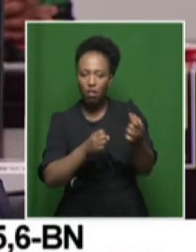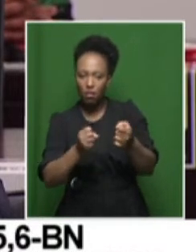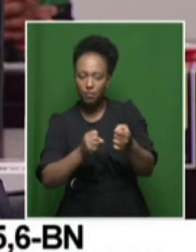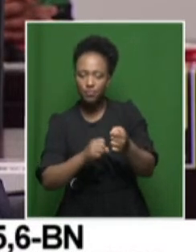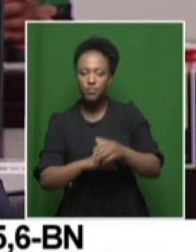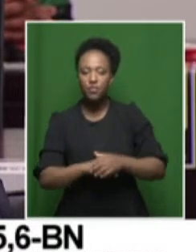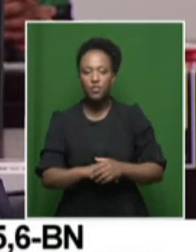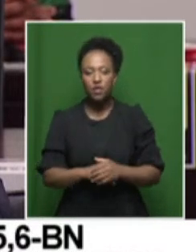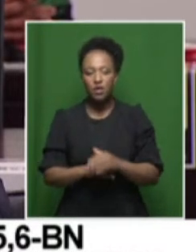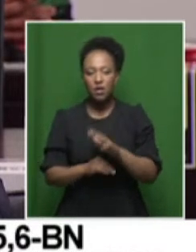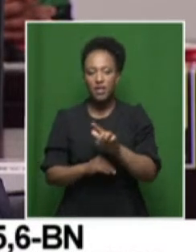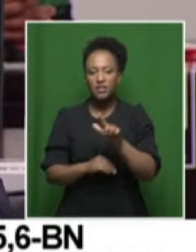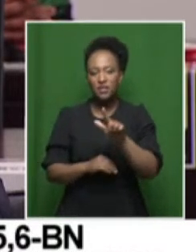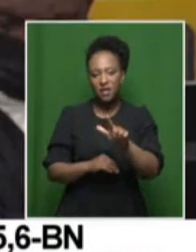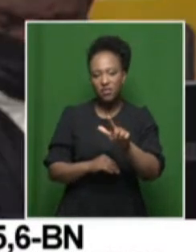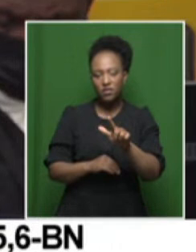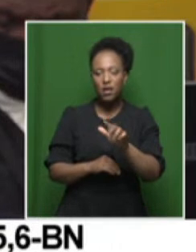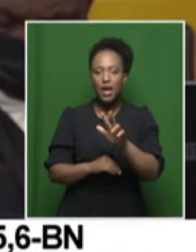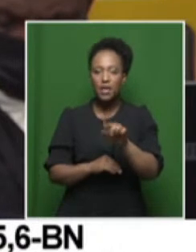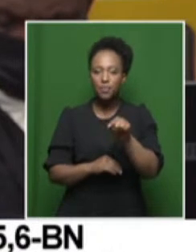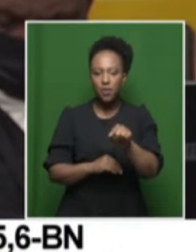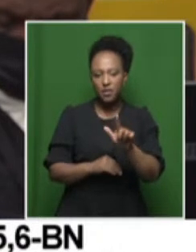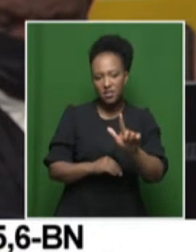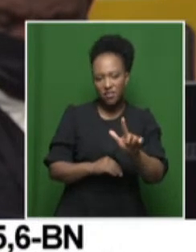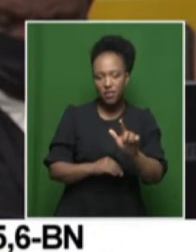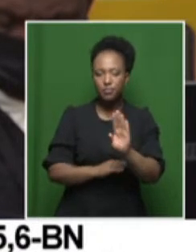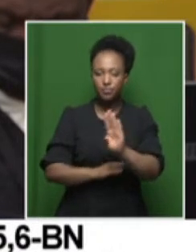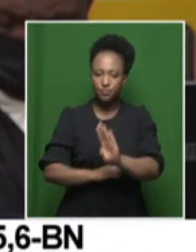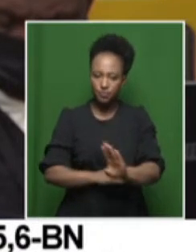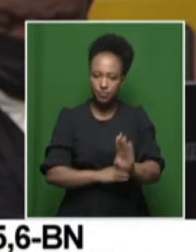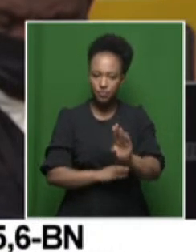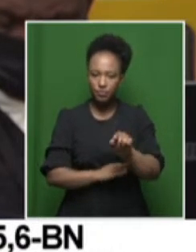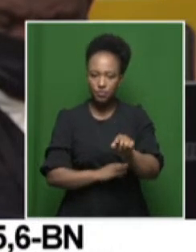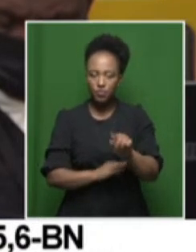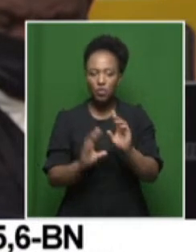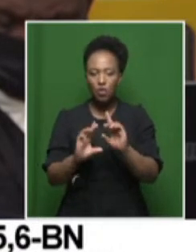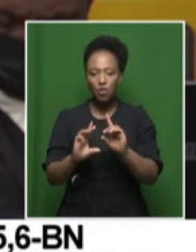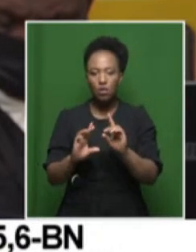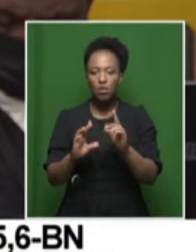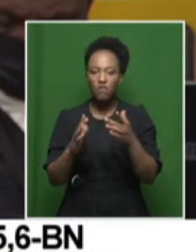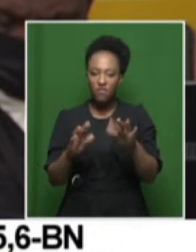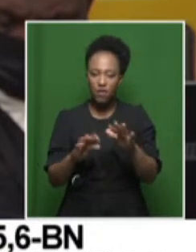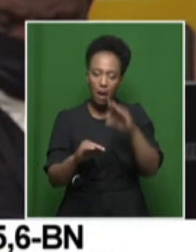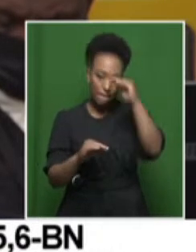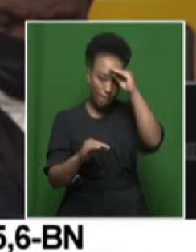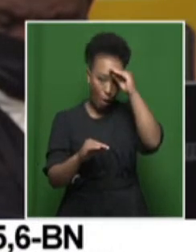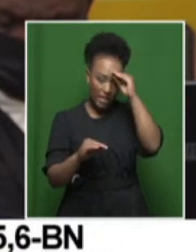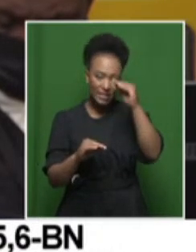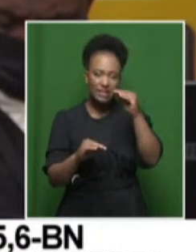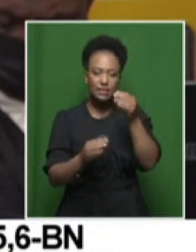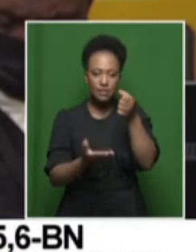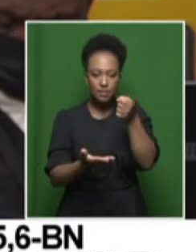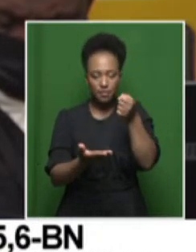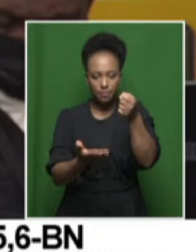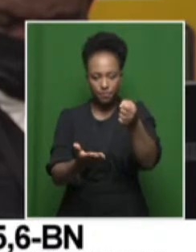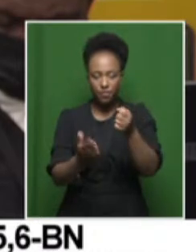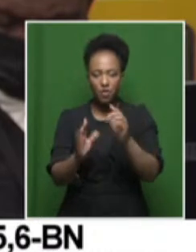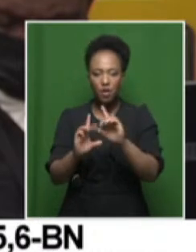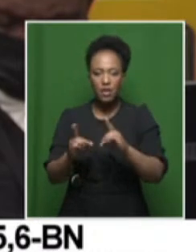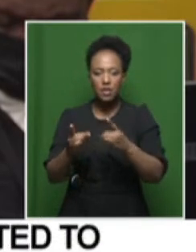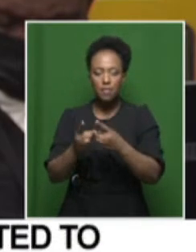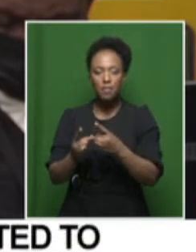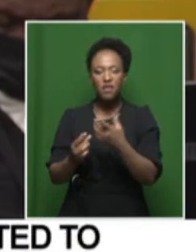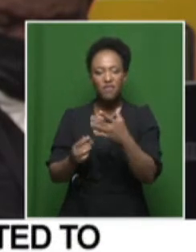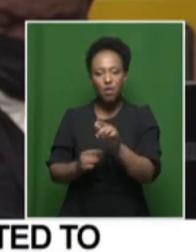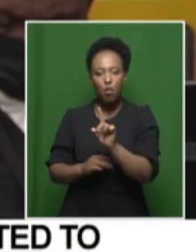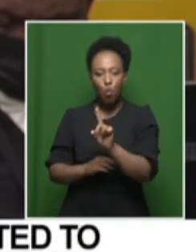87.7 billion is added to the police budget. The department is allocated 1